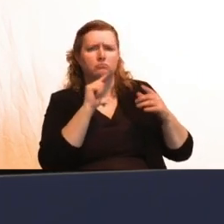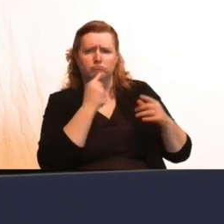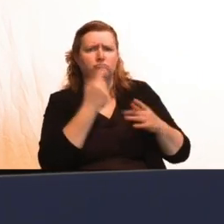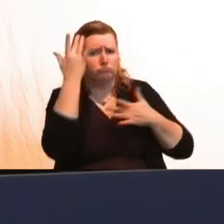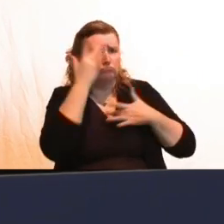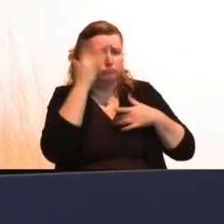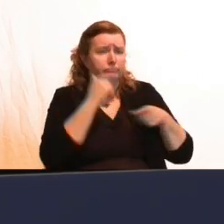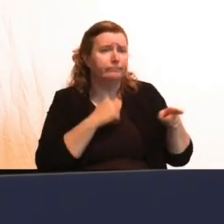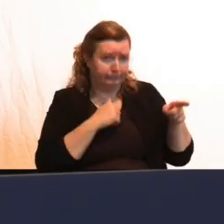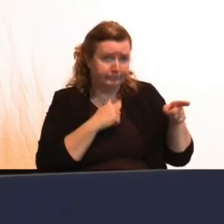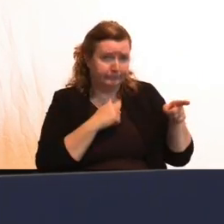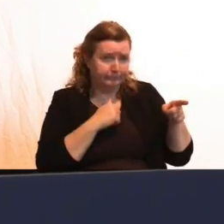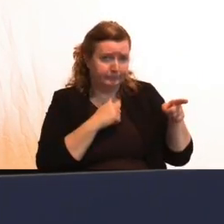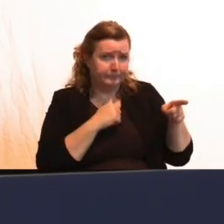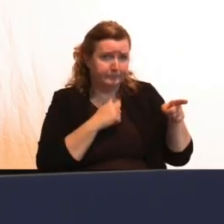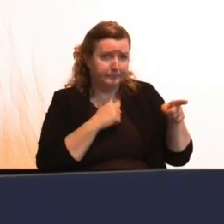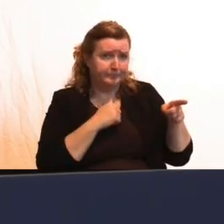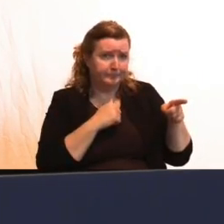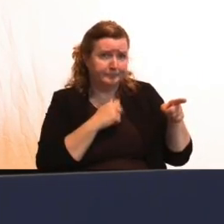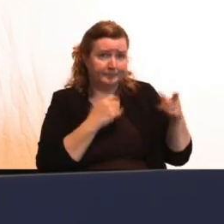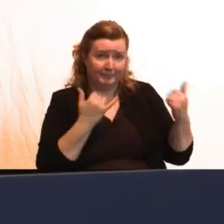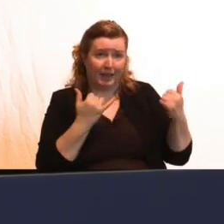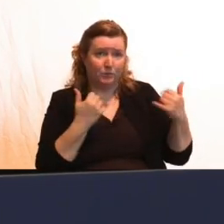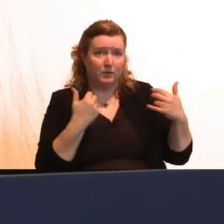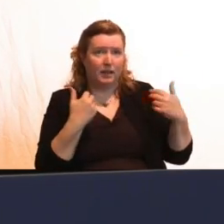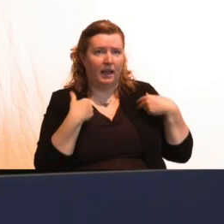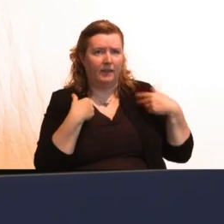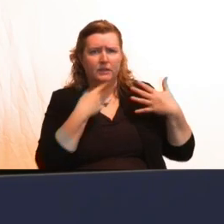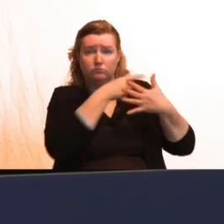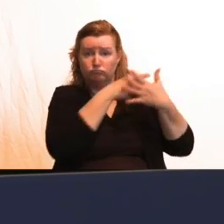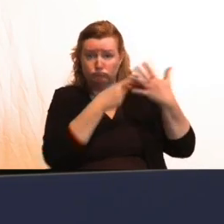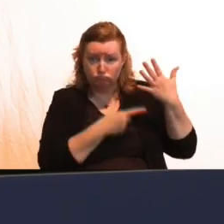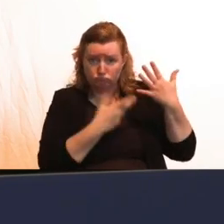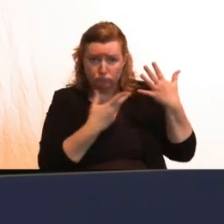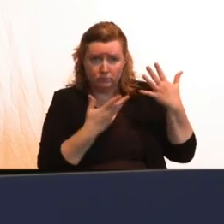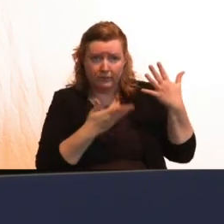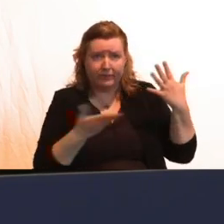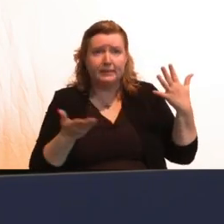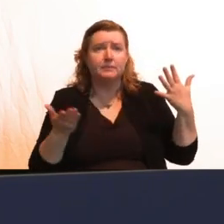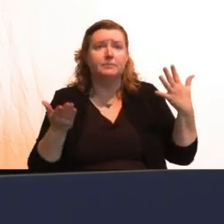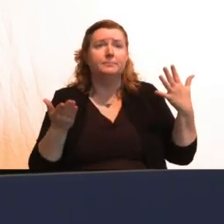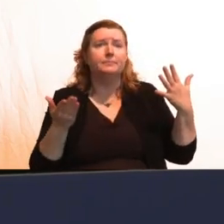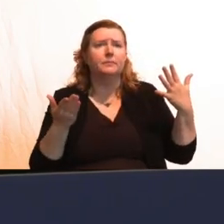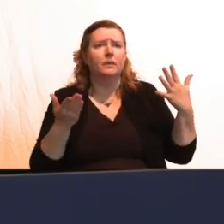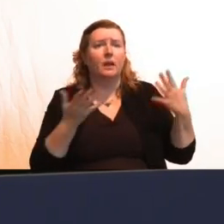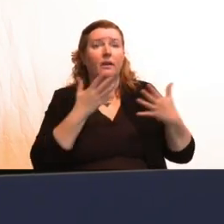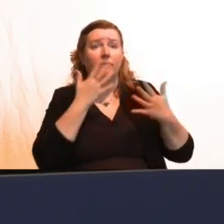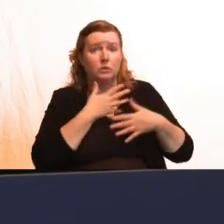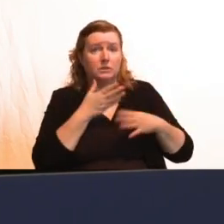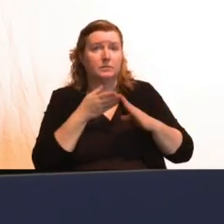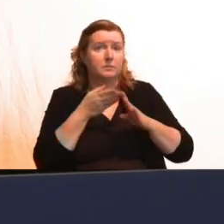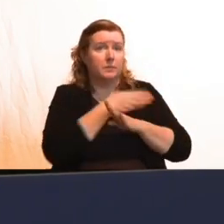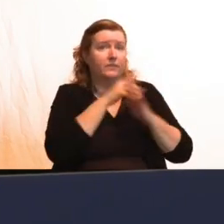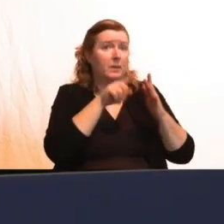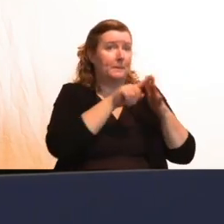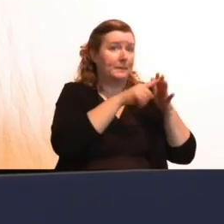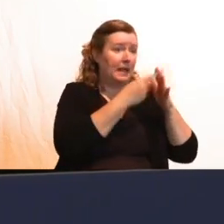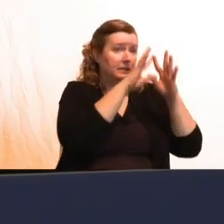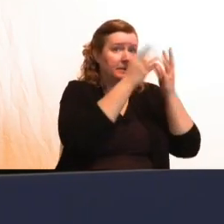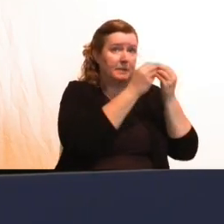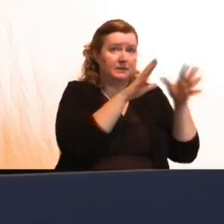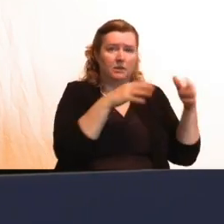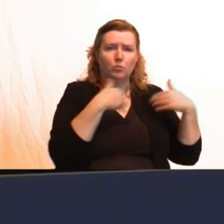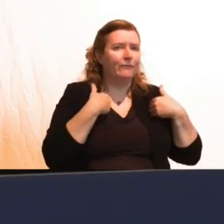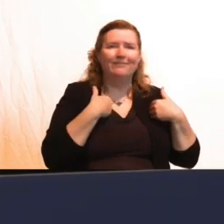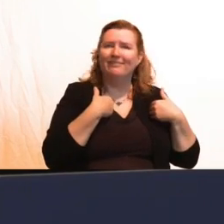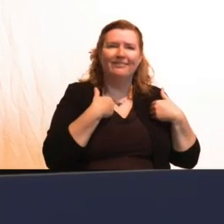that unfortunately we didn't have at the beginning of the pandemic, such as you know, an effective vaccine, such as a better understanding of